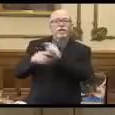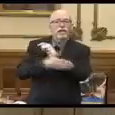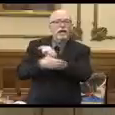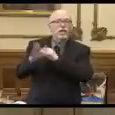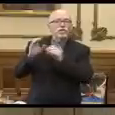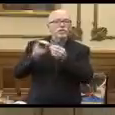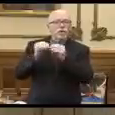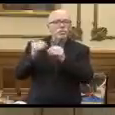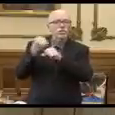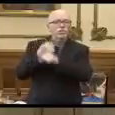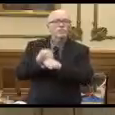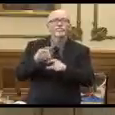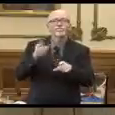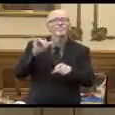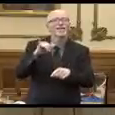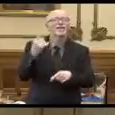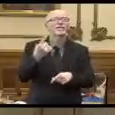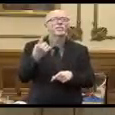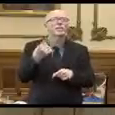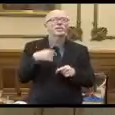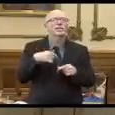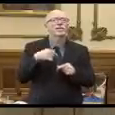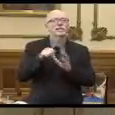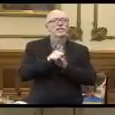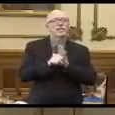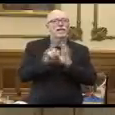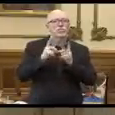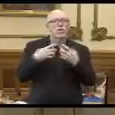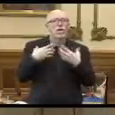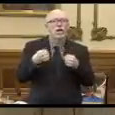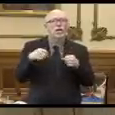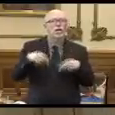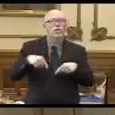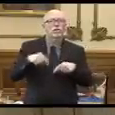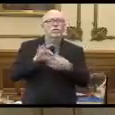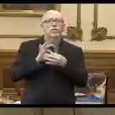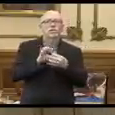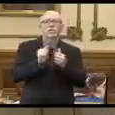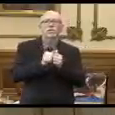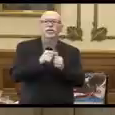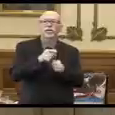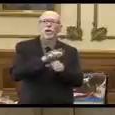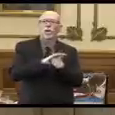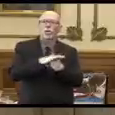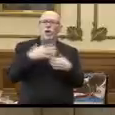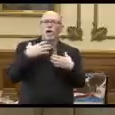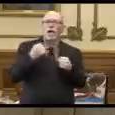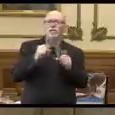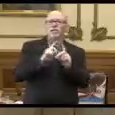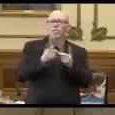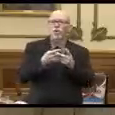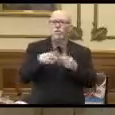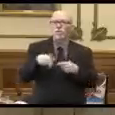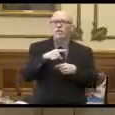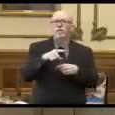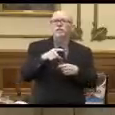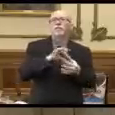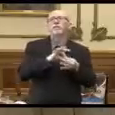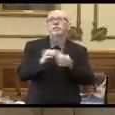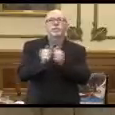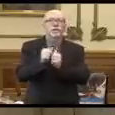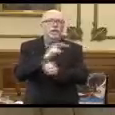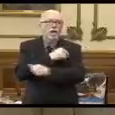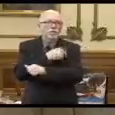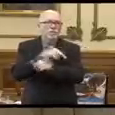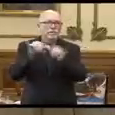numbers, this has been something that the State Department of Health, in conjunction with the local health department, in conjunction with the